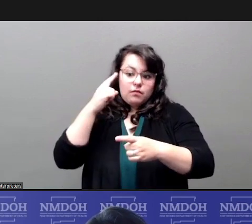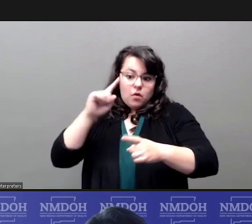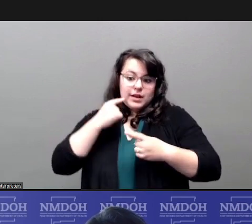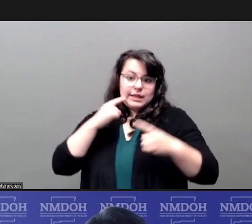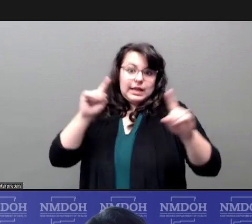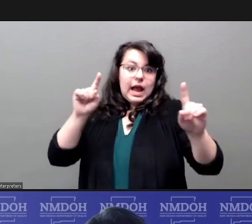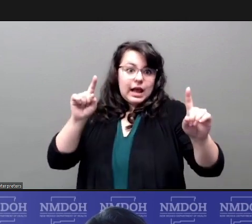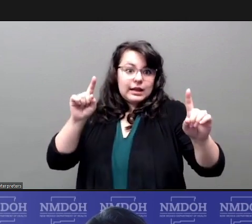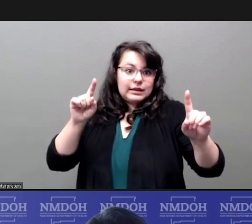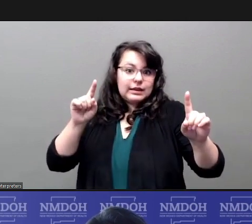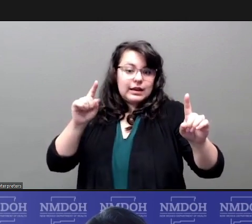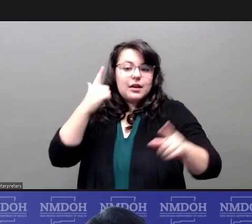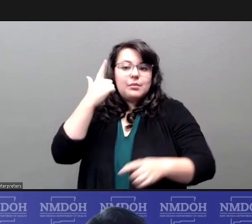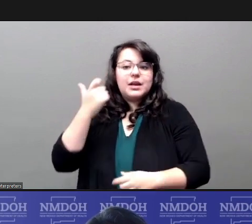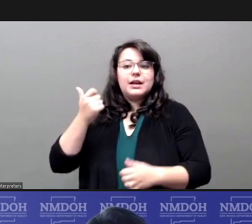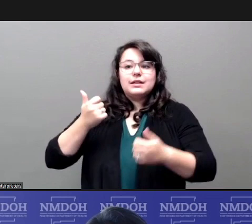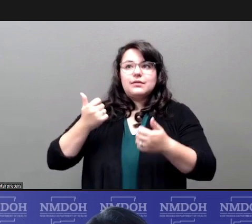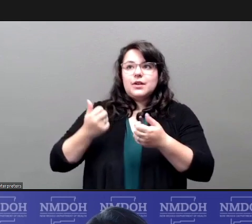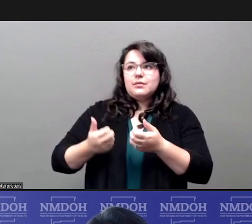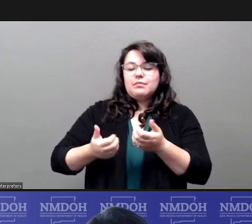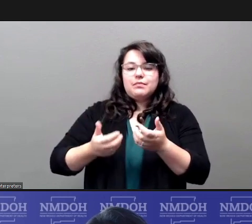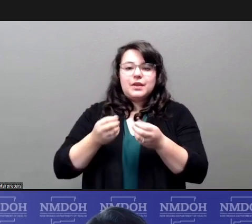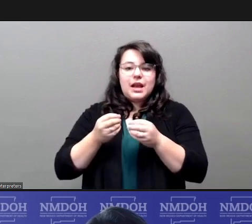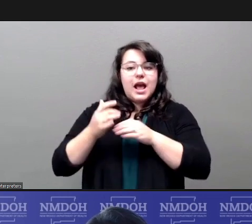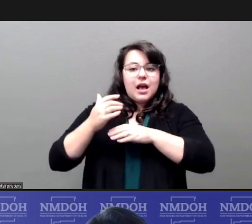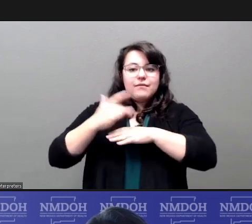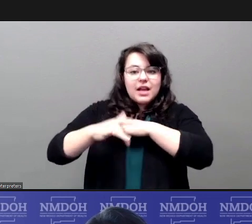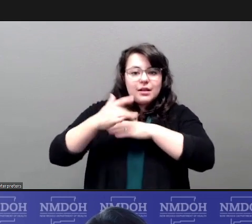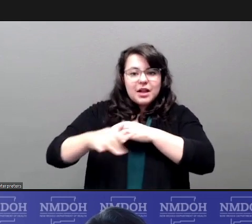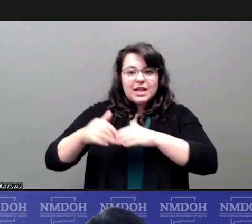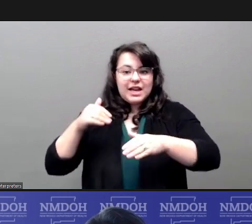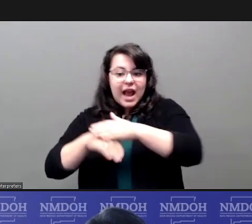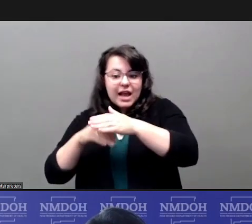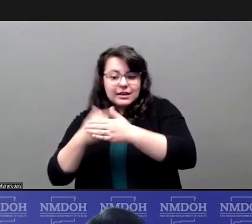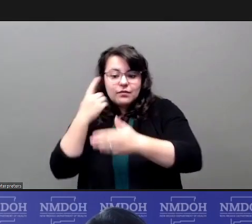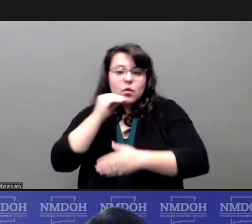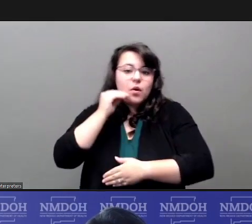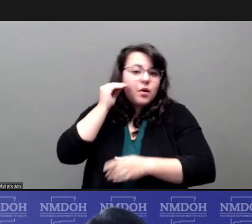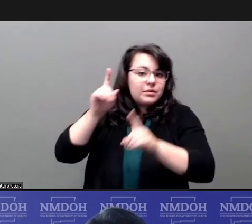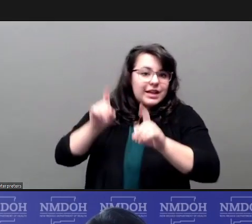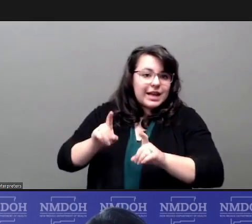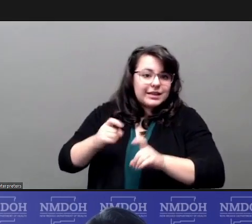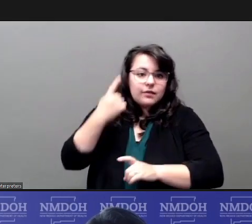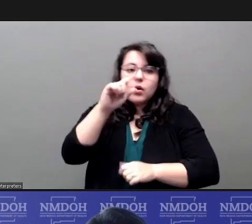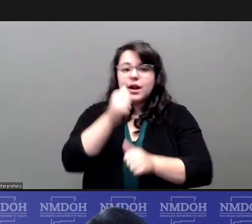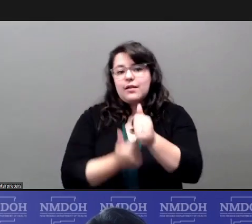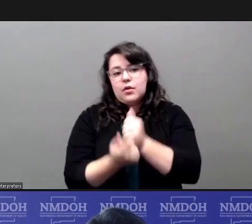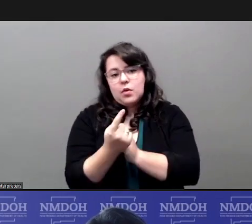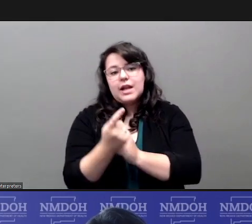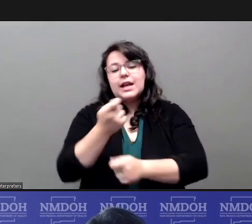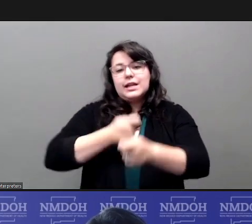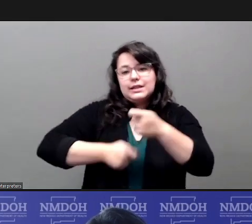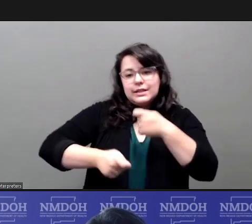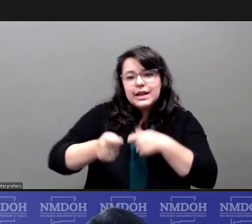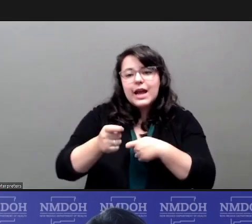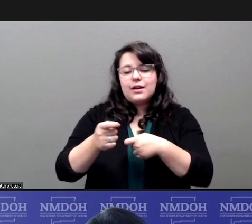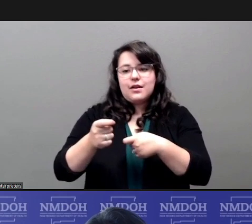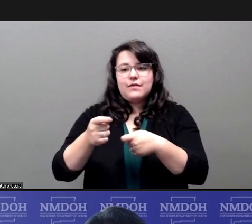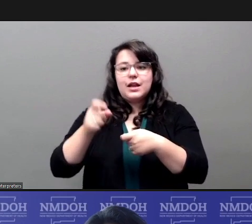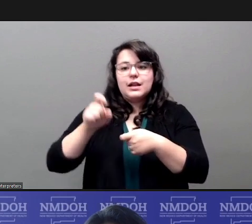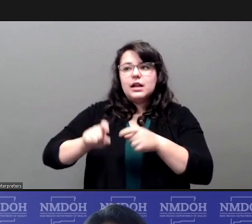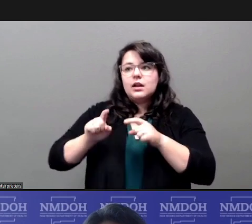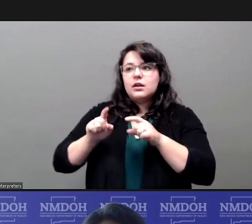the wide ability and access of home testing to virtually everyone, as opposed to having to get